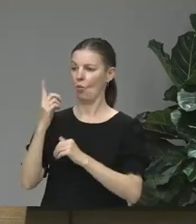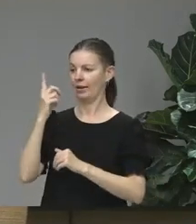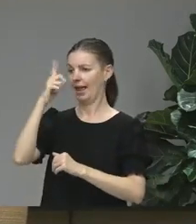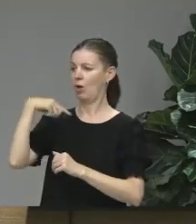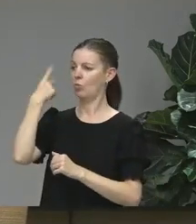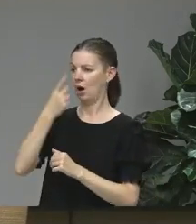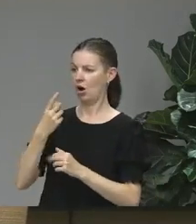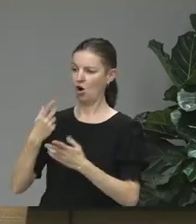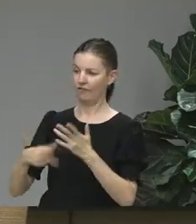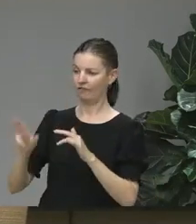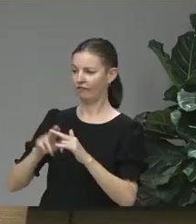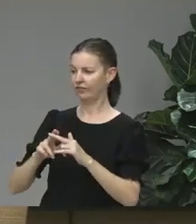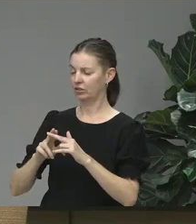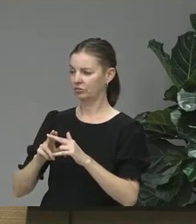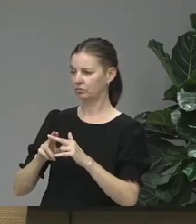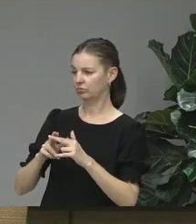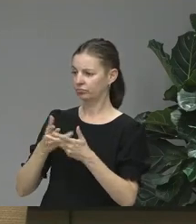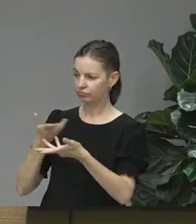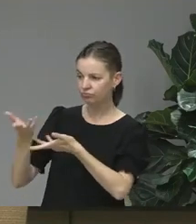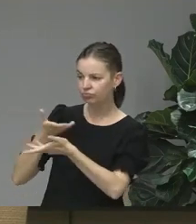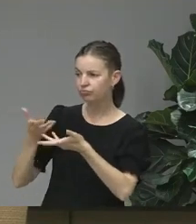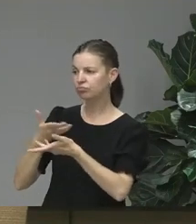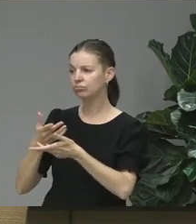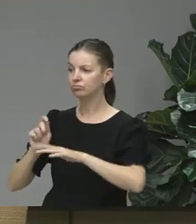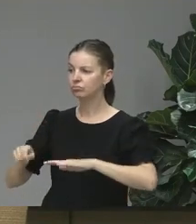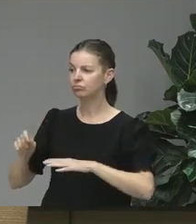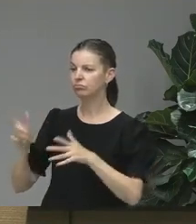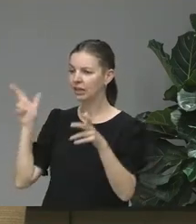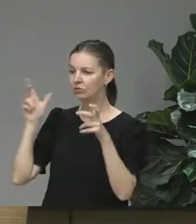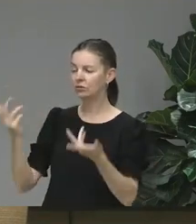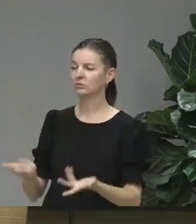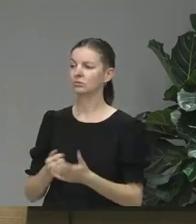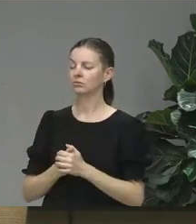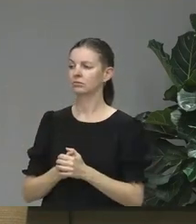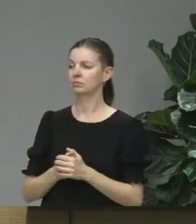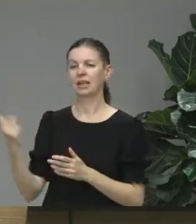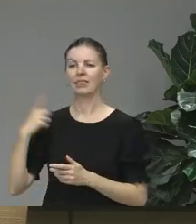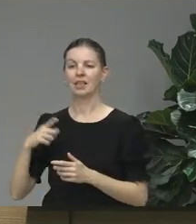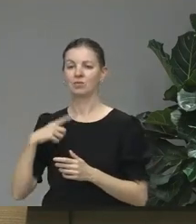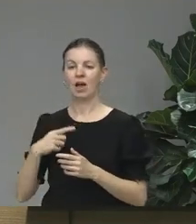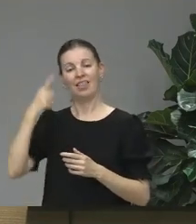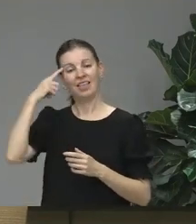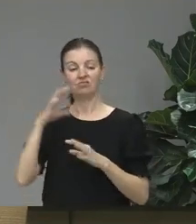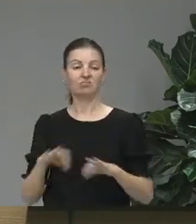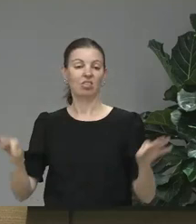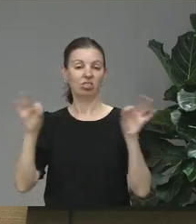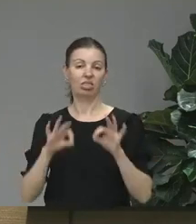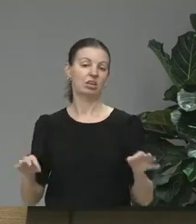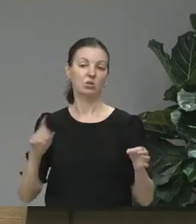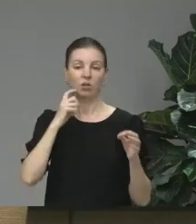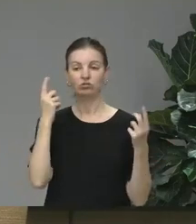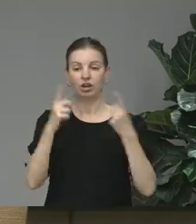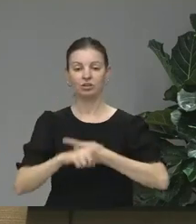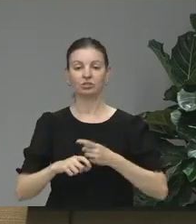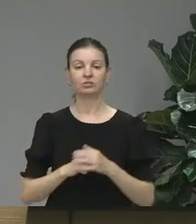so of your hearing. So that's why there's not going to be much change there.